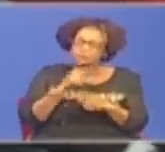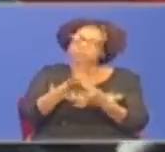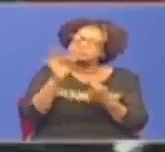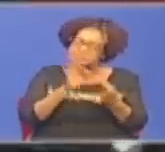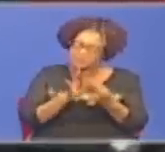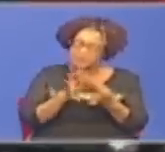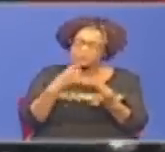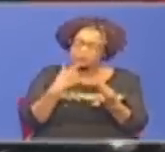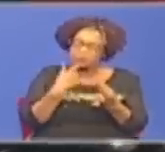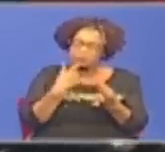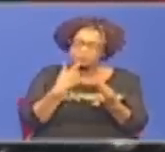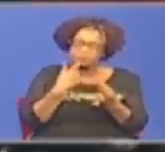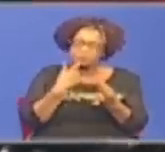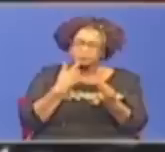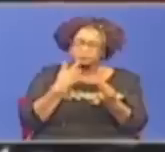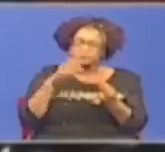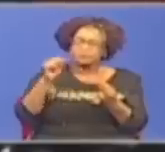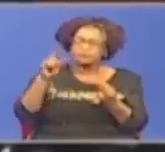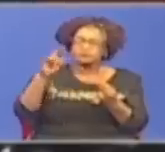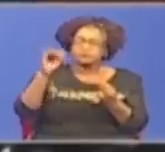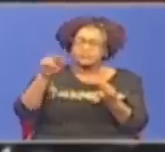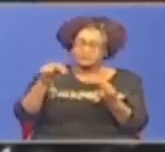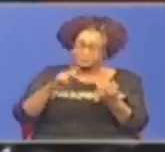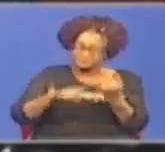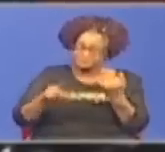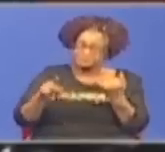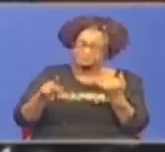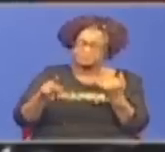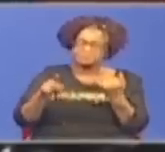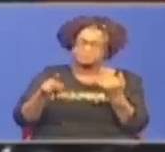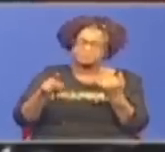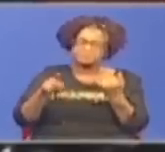peers? Susan Mochache. Yes.